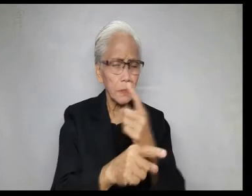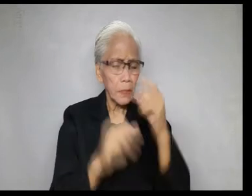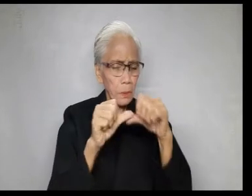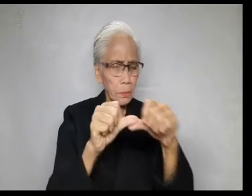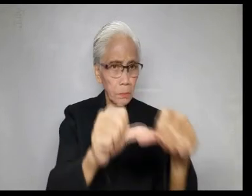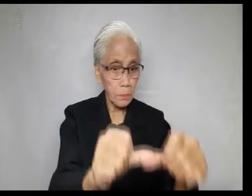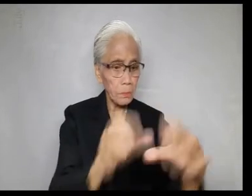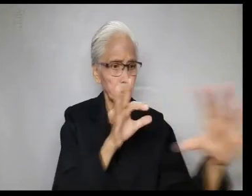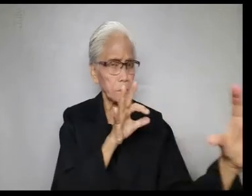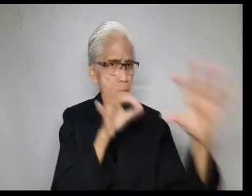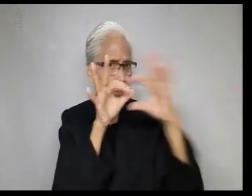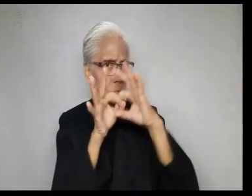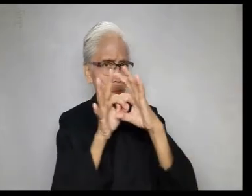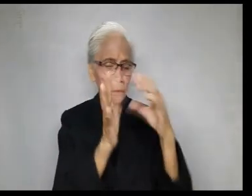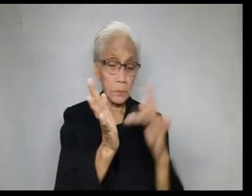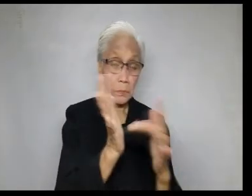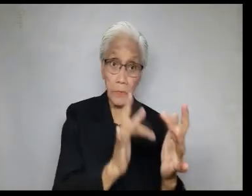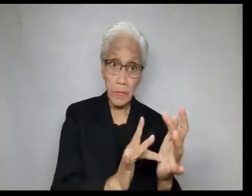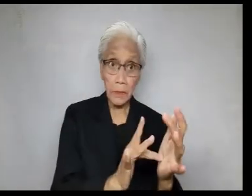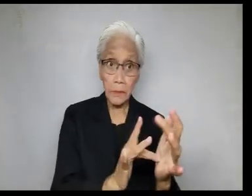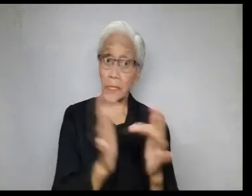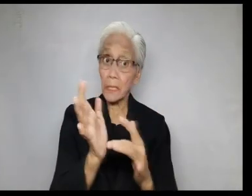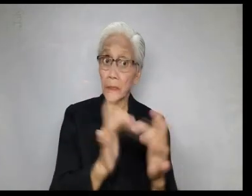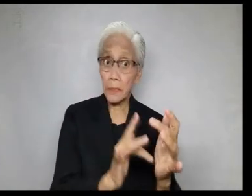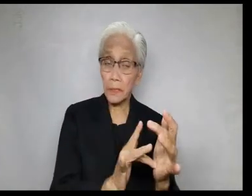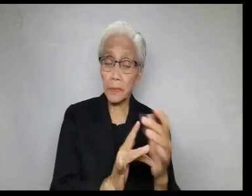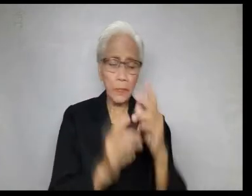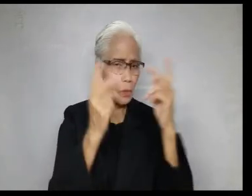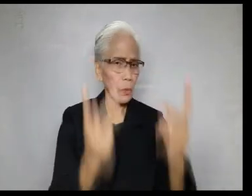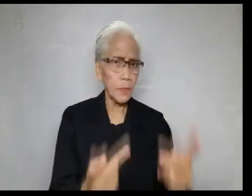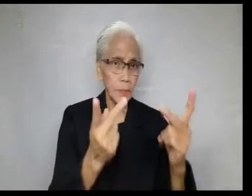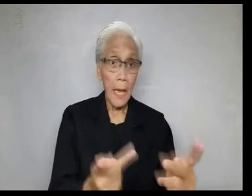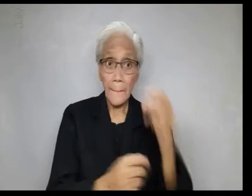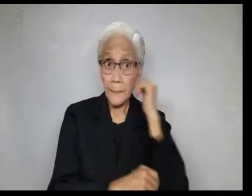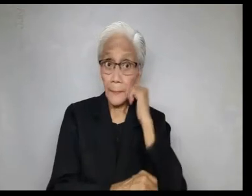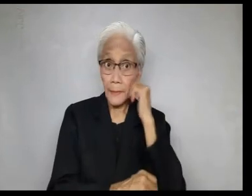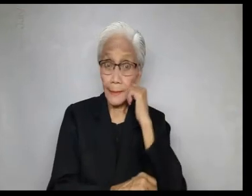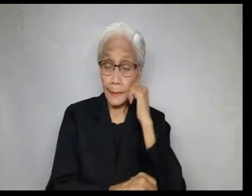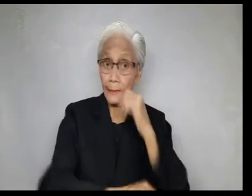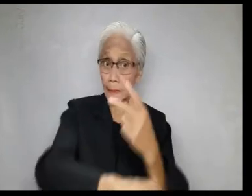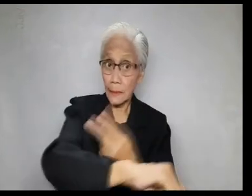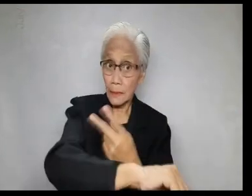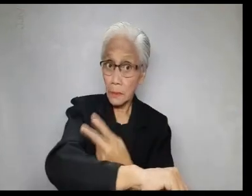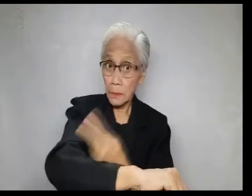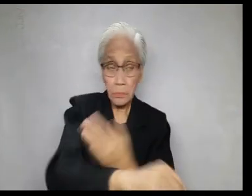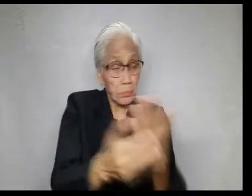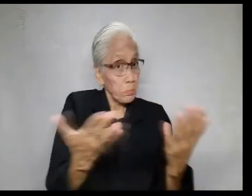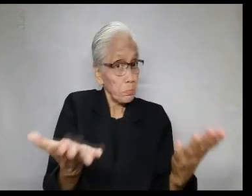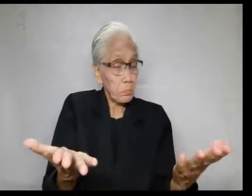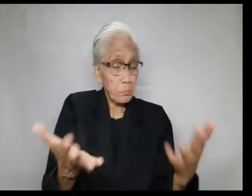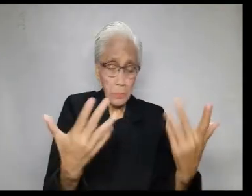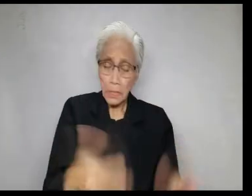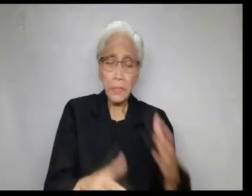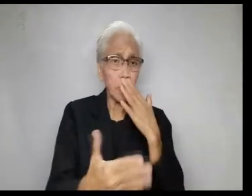too will ensure Peter's constant connection to Jesus, since Jesus is always present